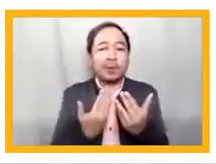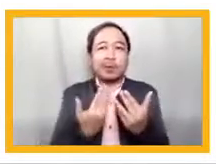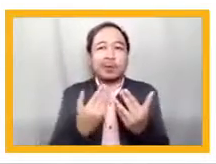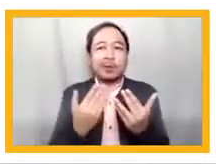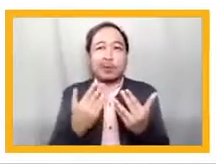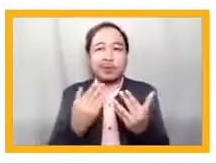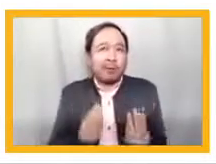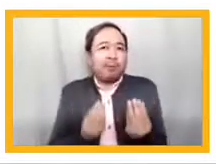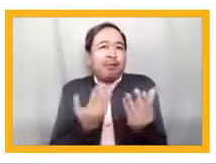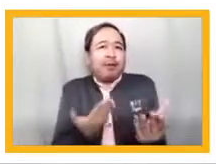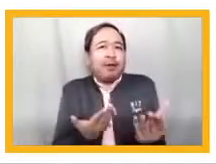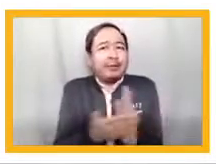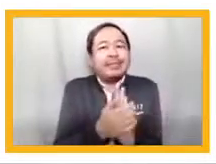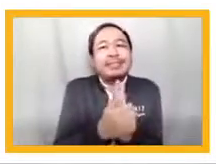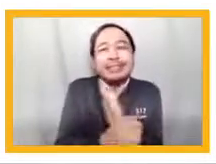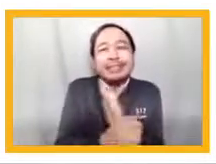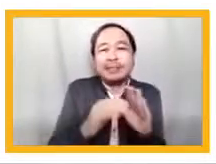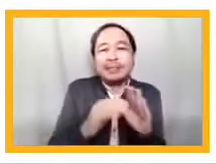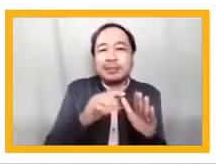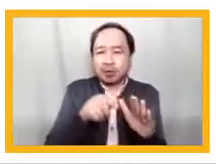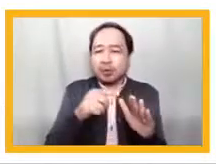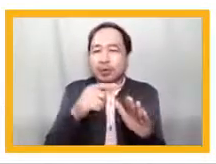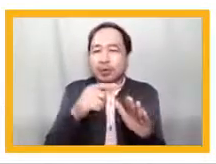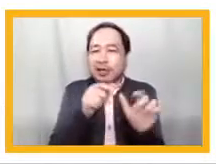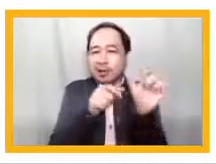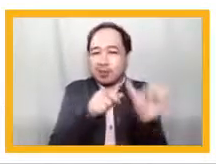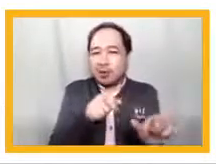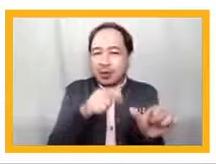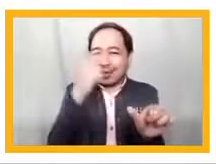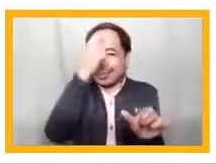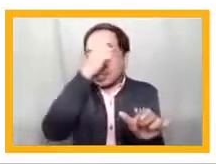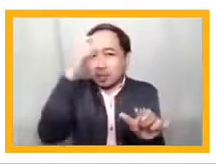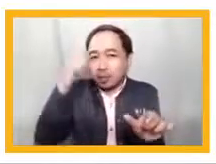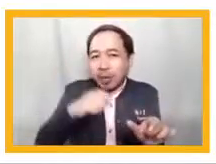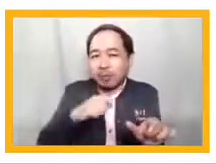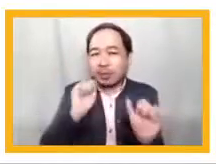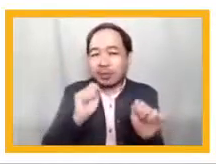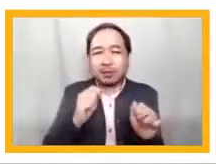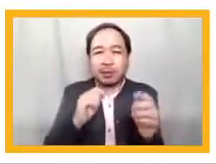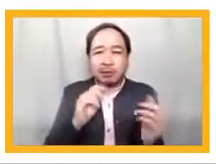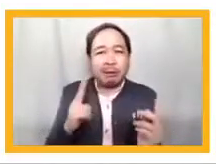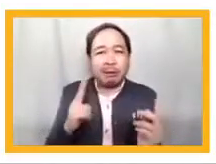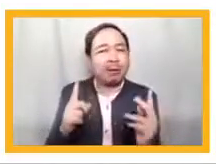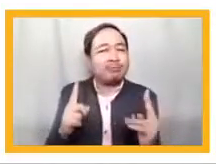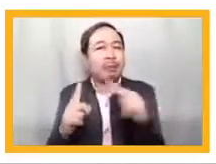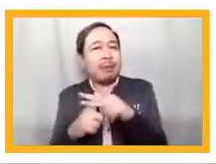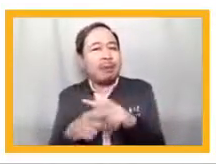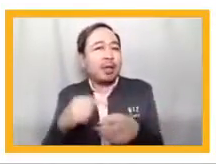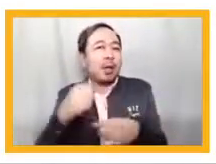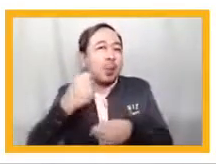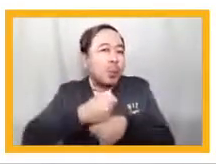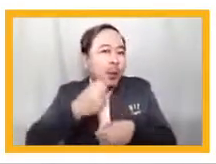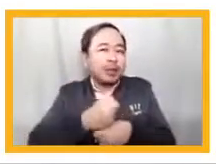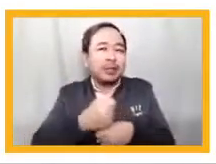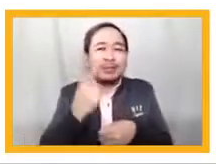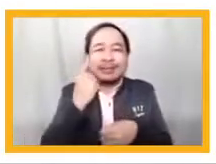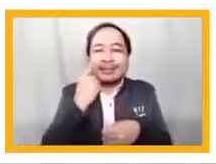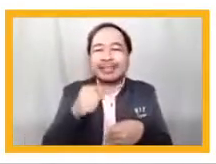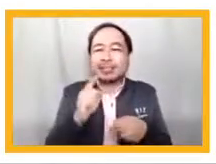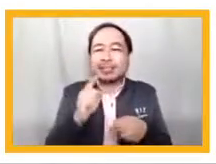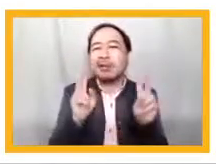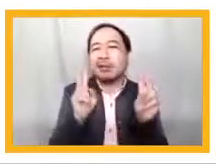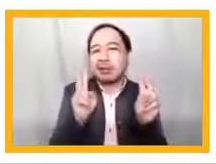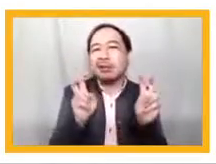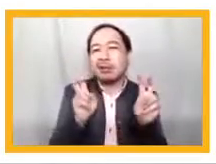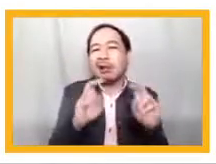our graduates more employable, you know, through micro courses, micro courses, the softer skills that are required.